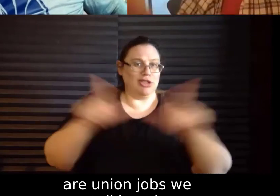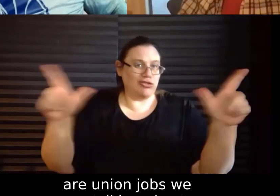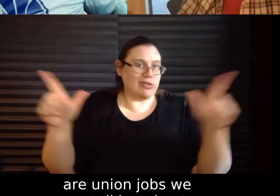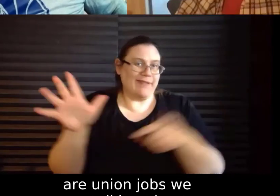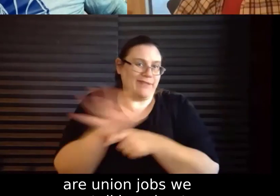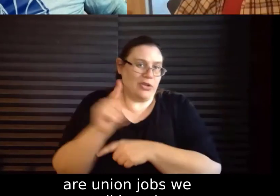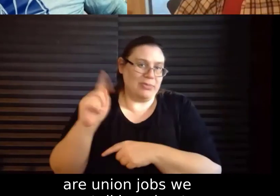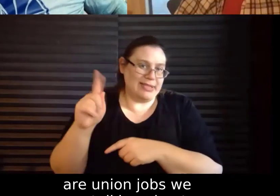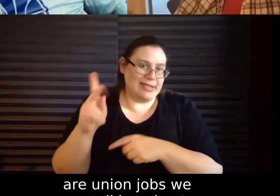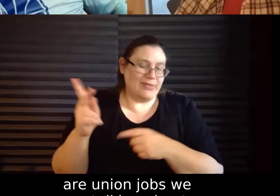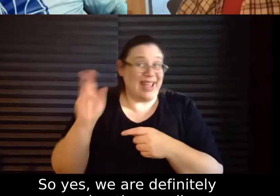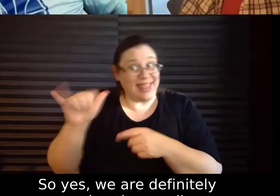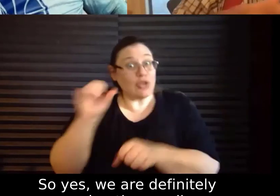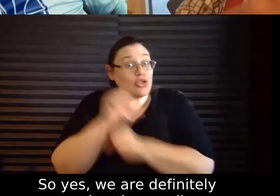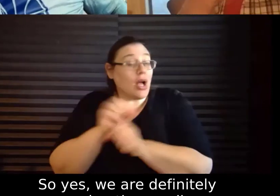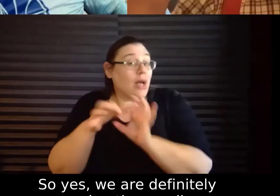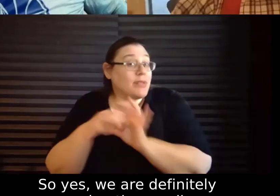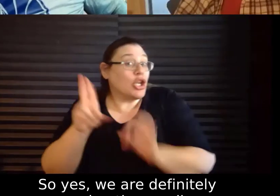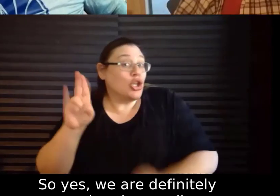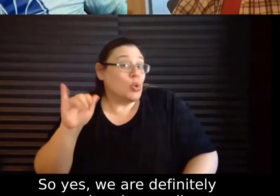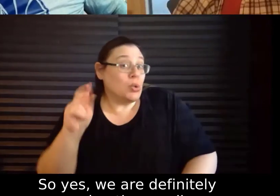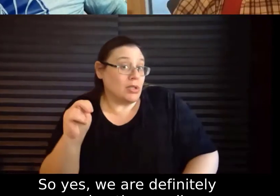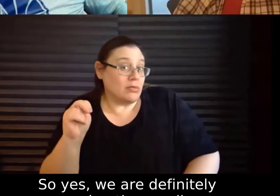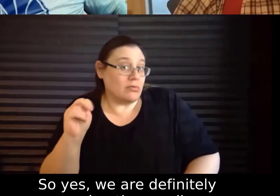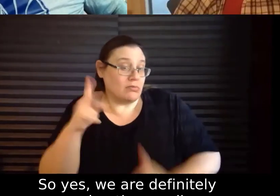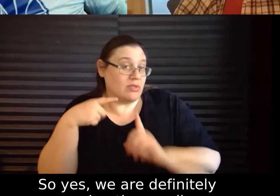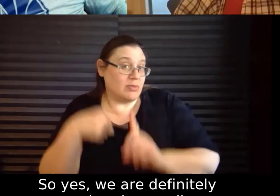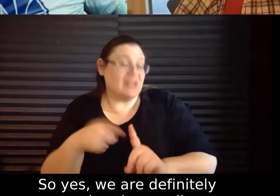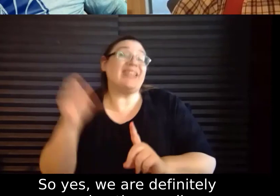are union jobs we're talking about. So yes, we're